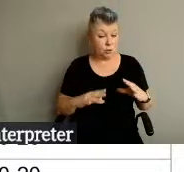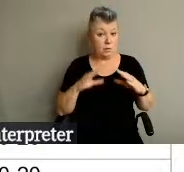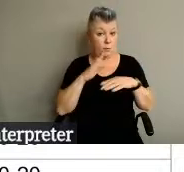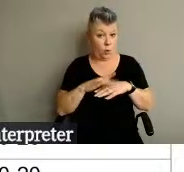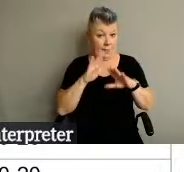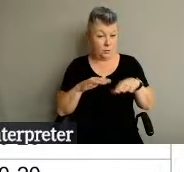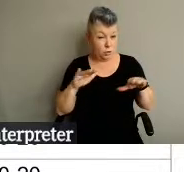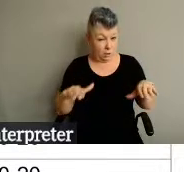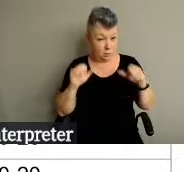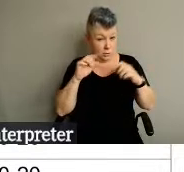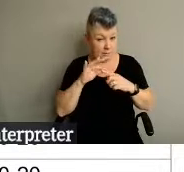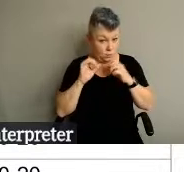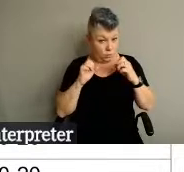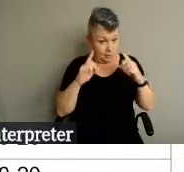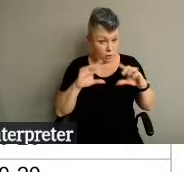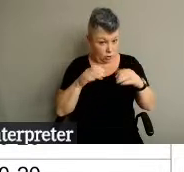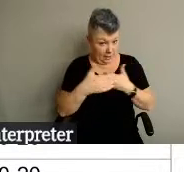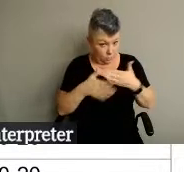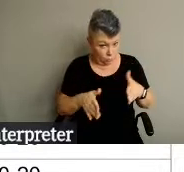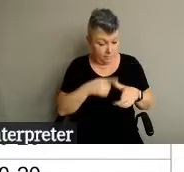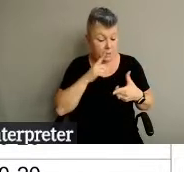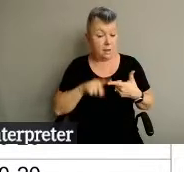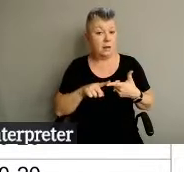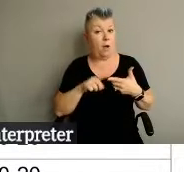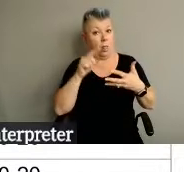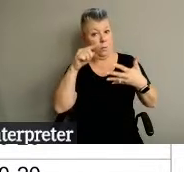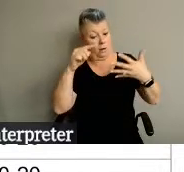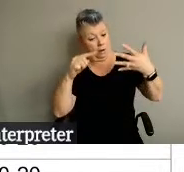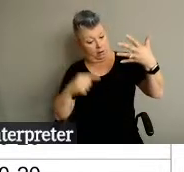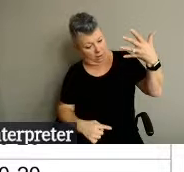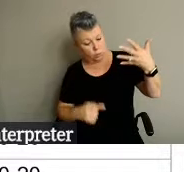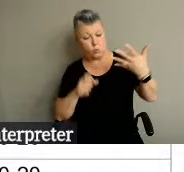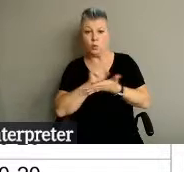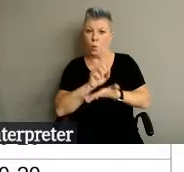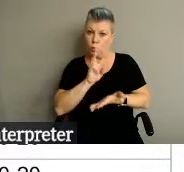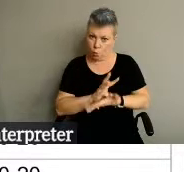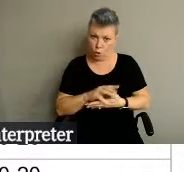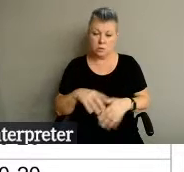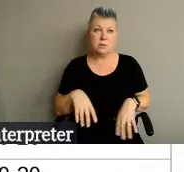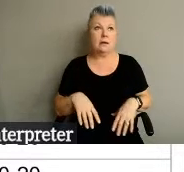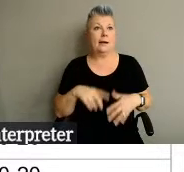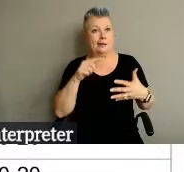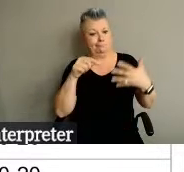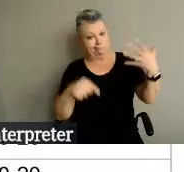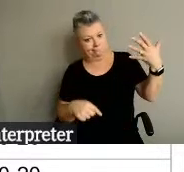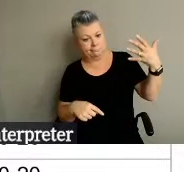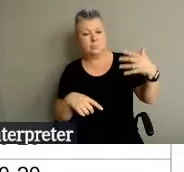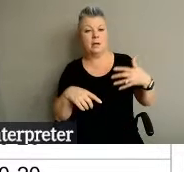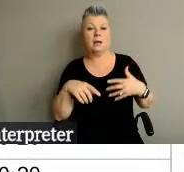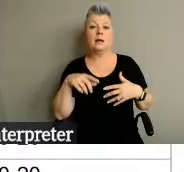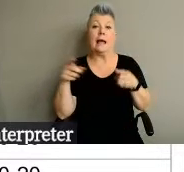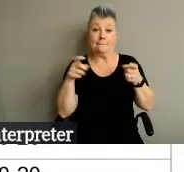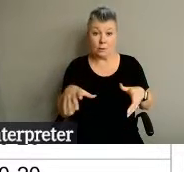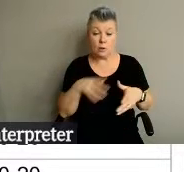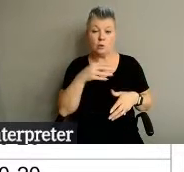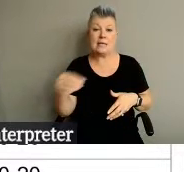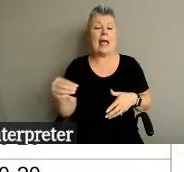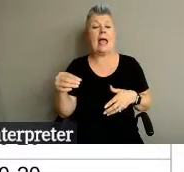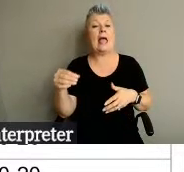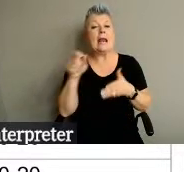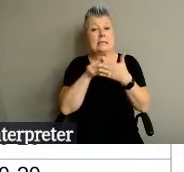special education classroom down to our social workers, our administrators, our secretaries.